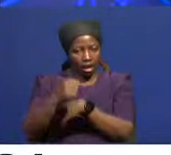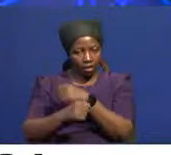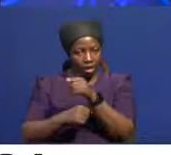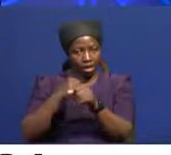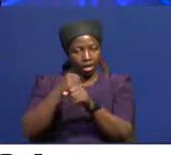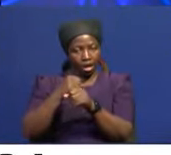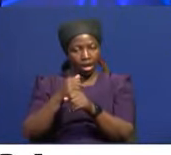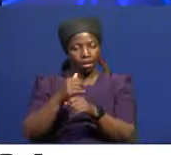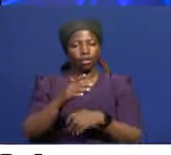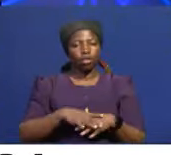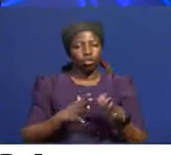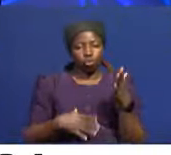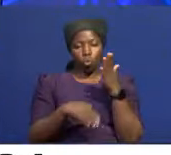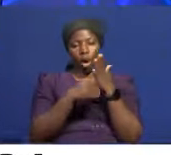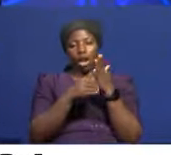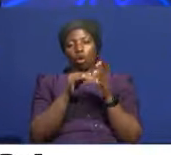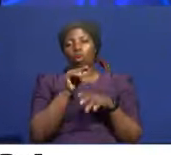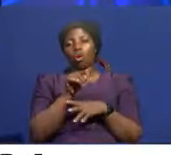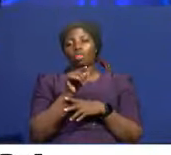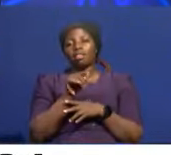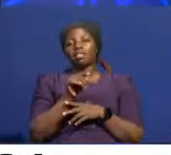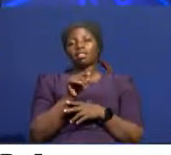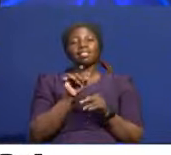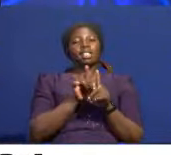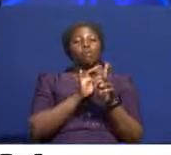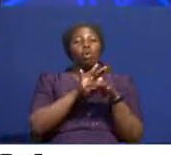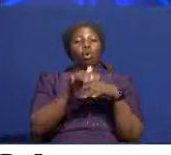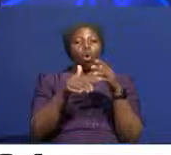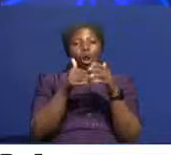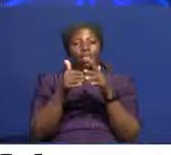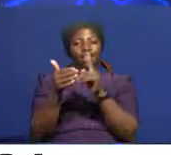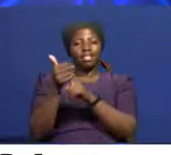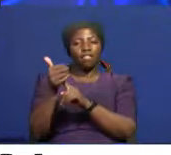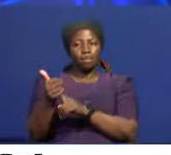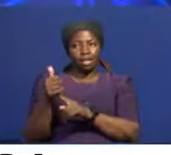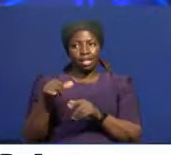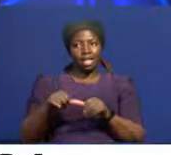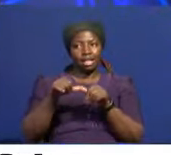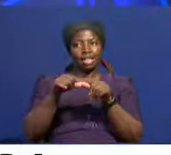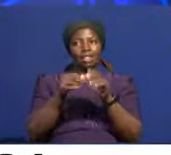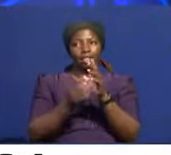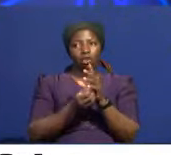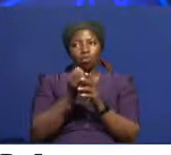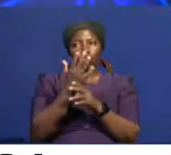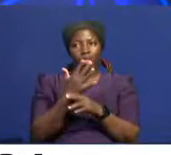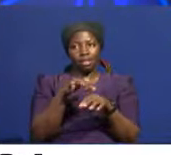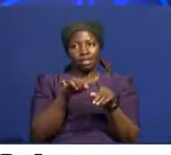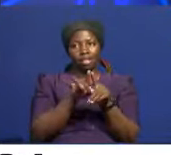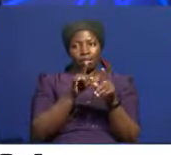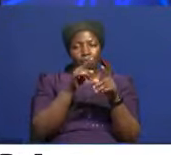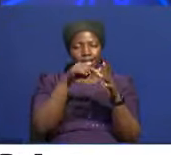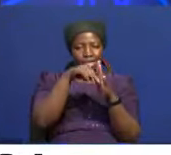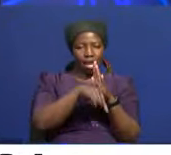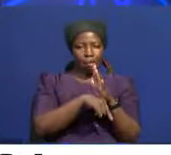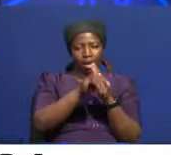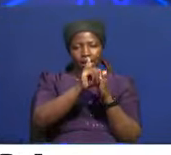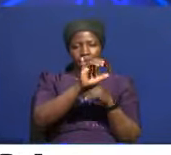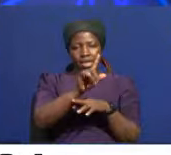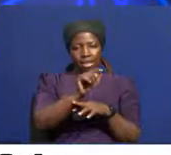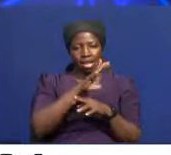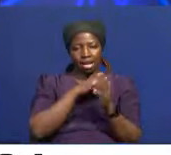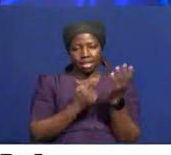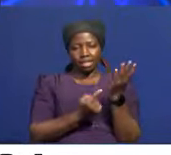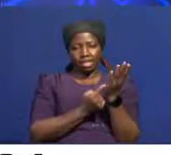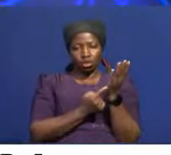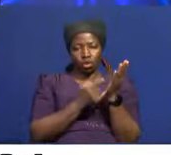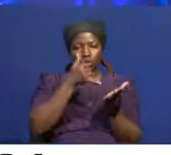this and all the achievements, sustain the growth in momentum, and deepen ICT and digital inclusion,